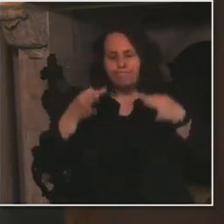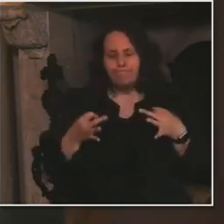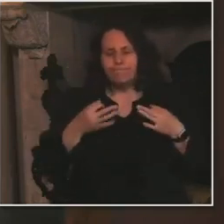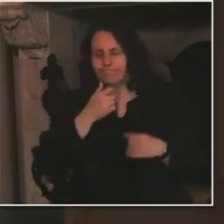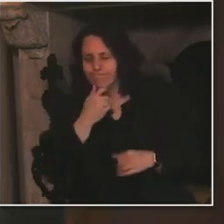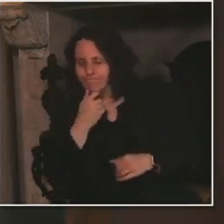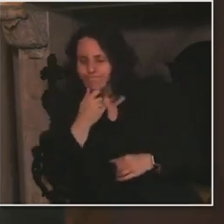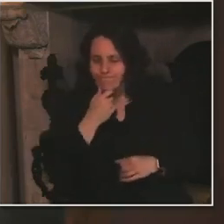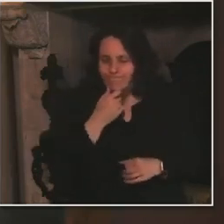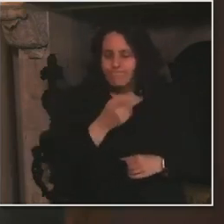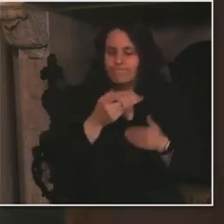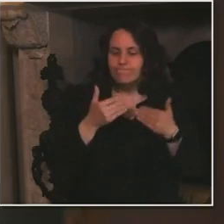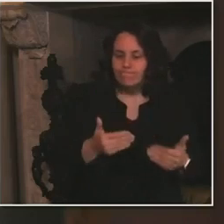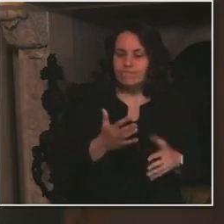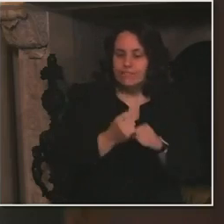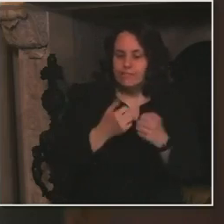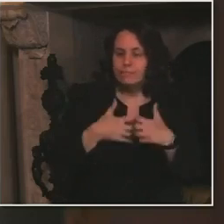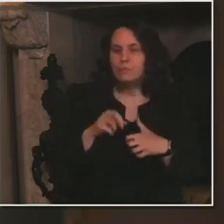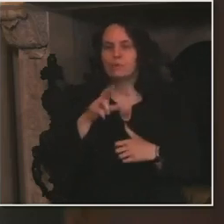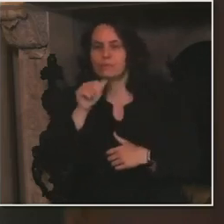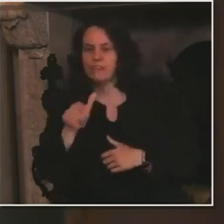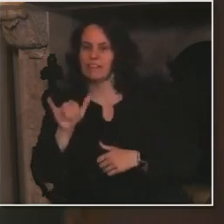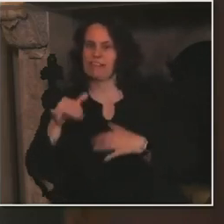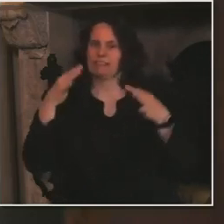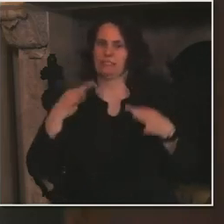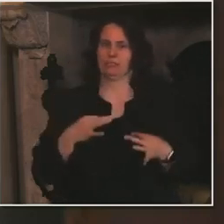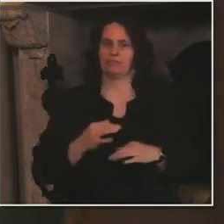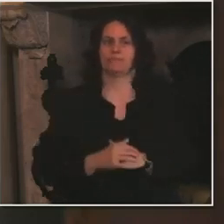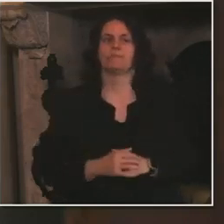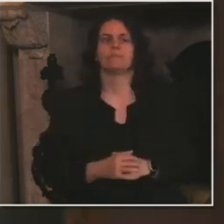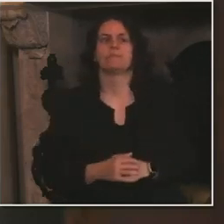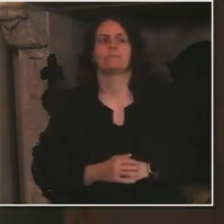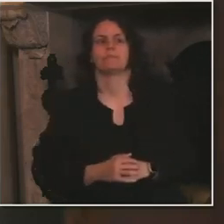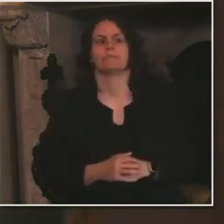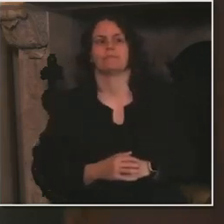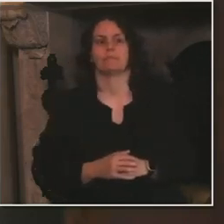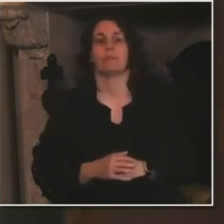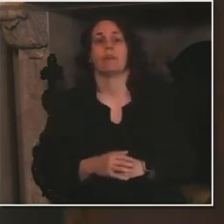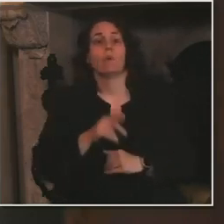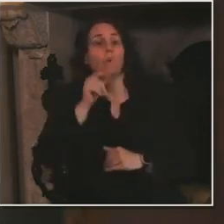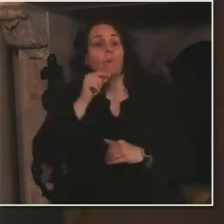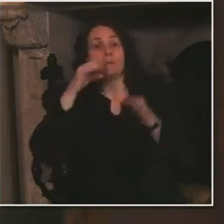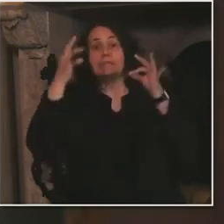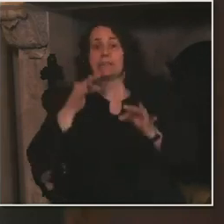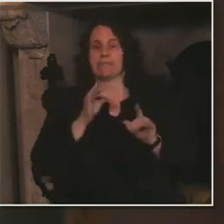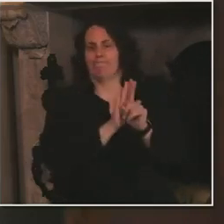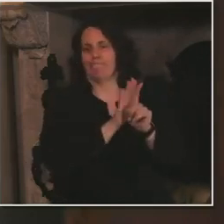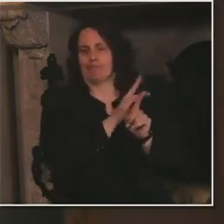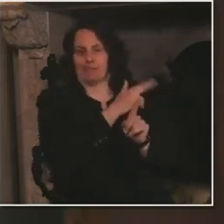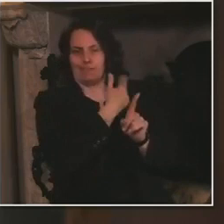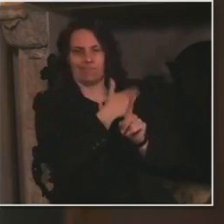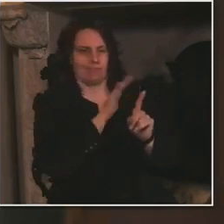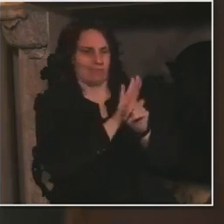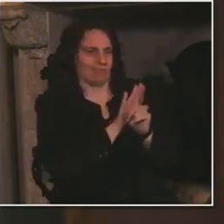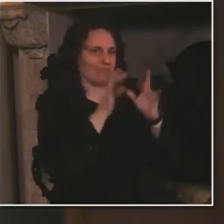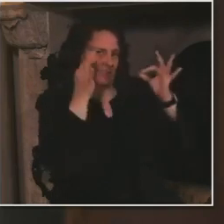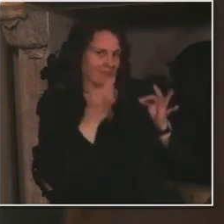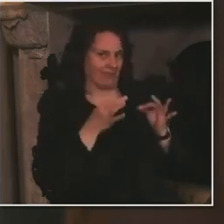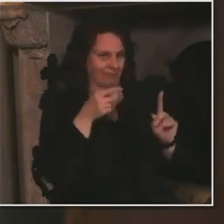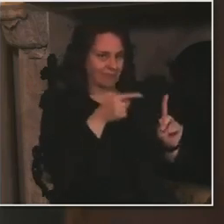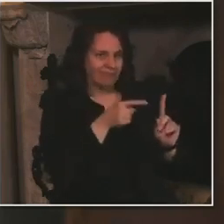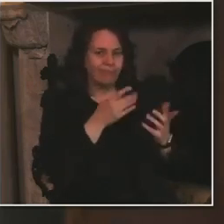of frameworks as they think about how they would make those kind of decisions. And so I think to your point,